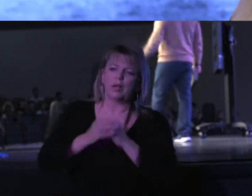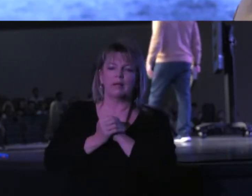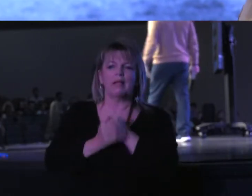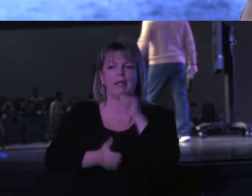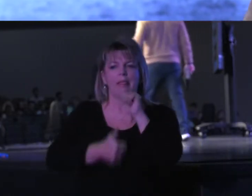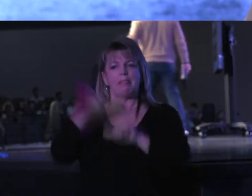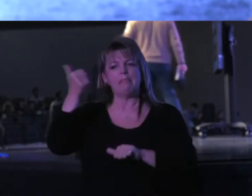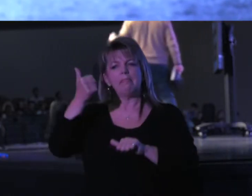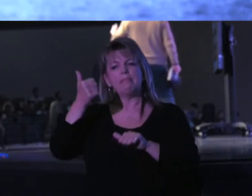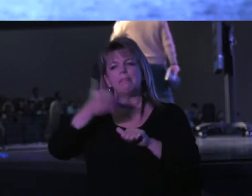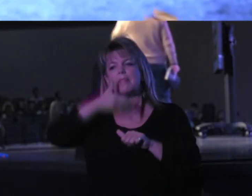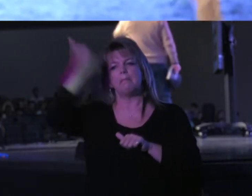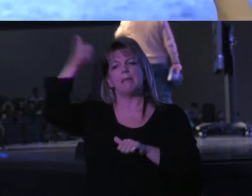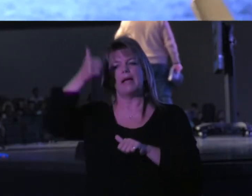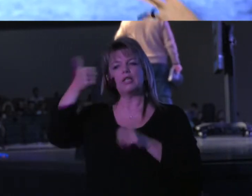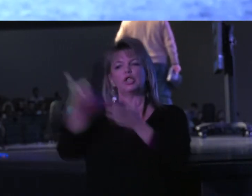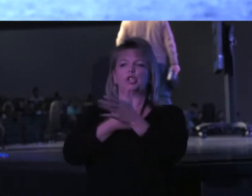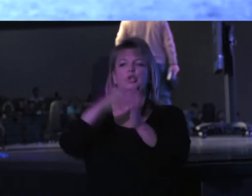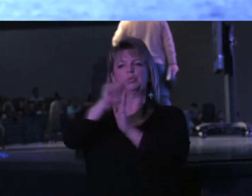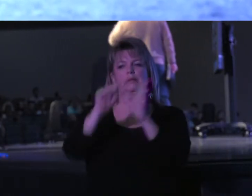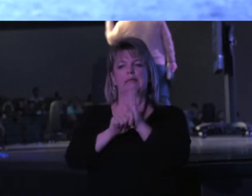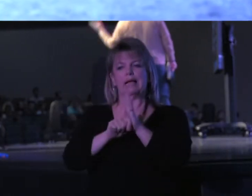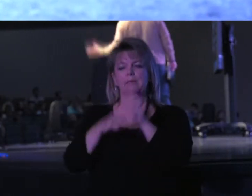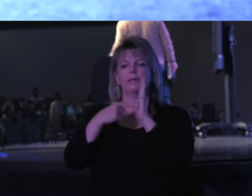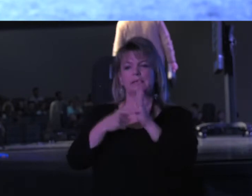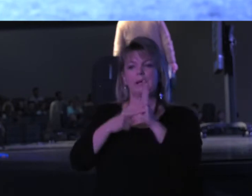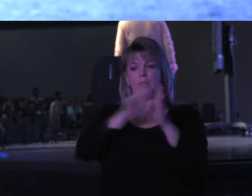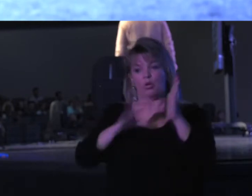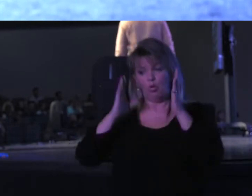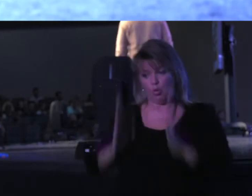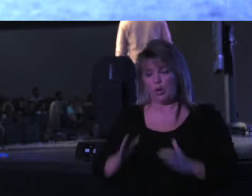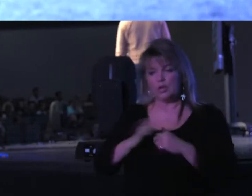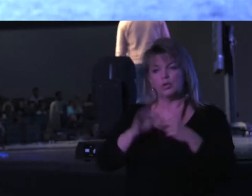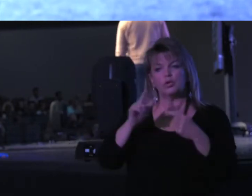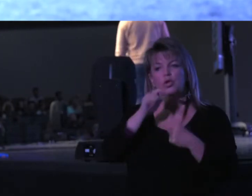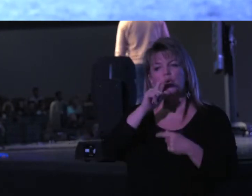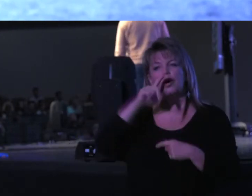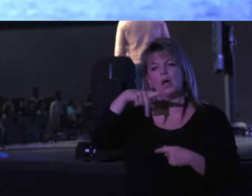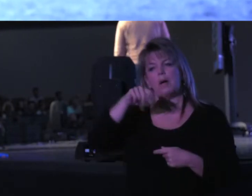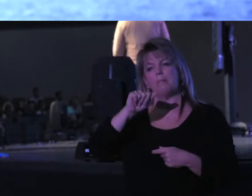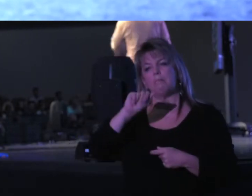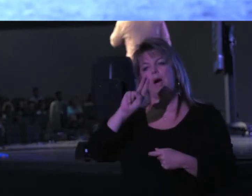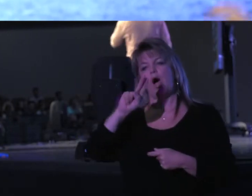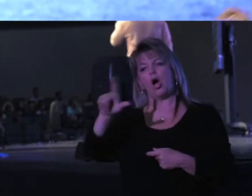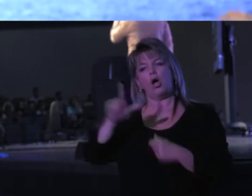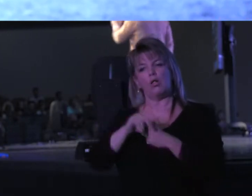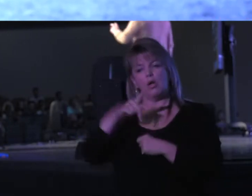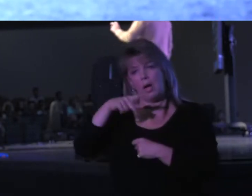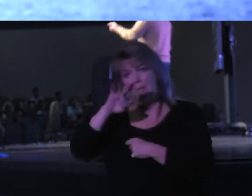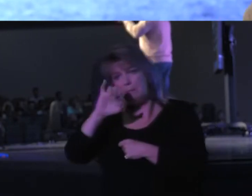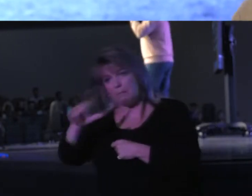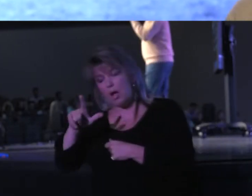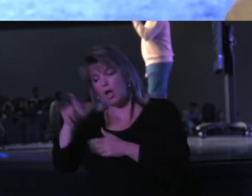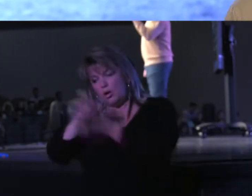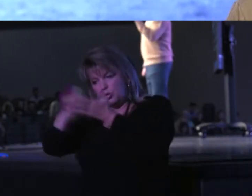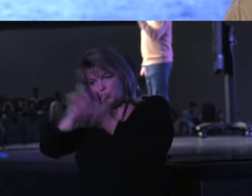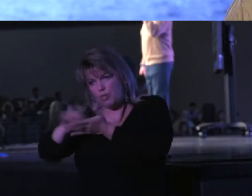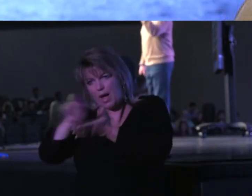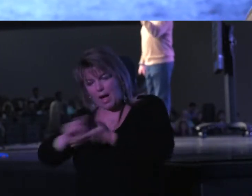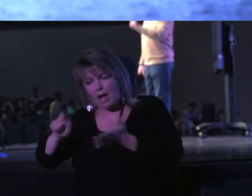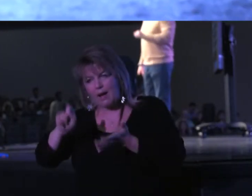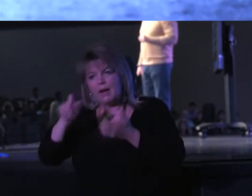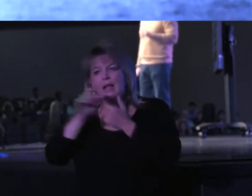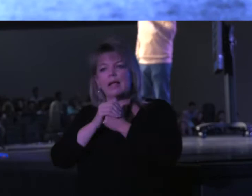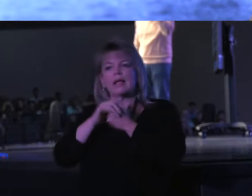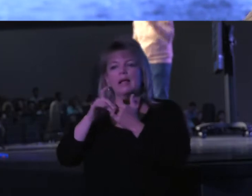best New Testament example of a Christian other than Christ would be Paul. And when Paul is writing his